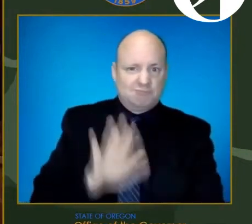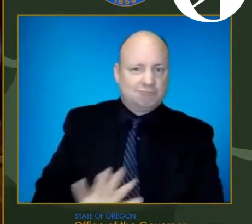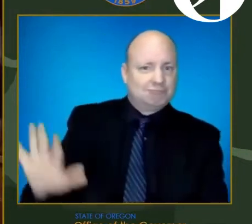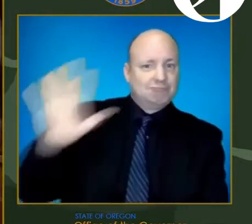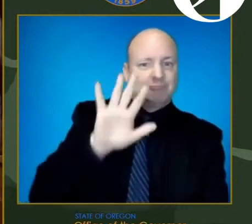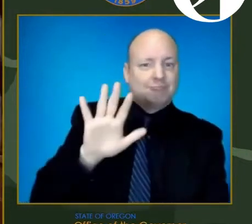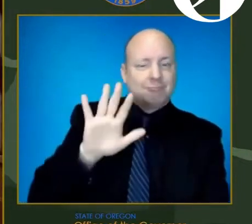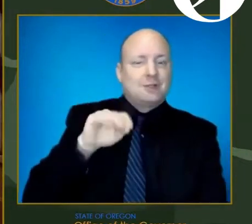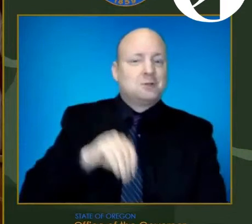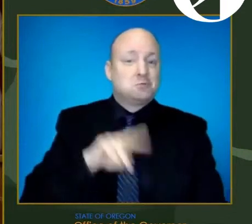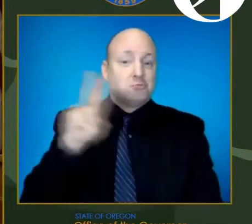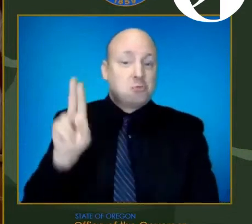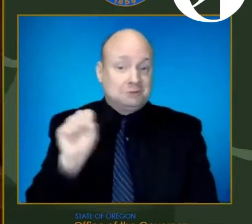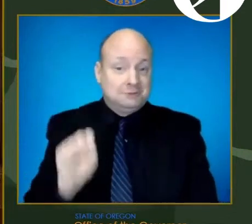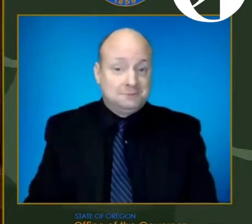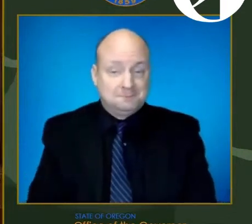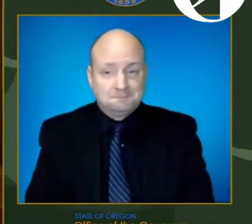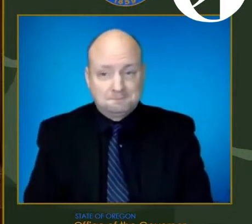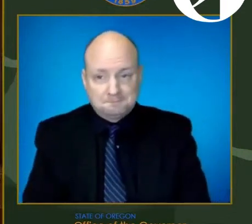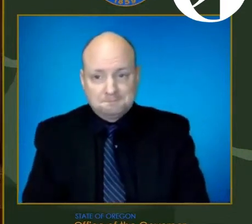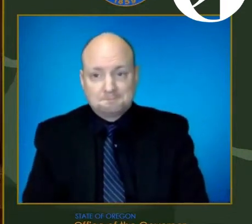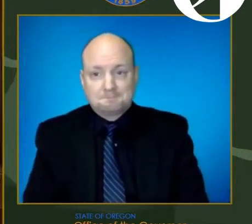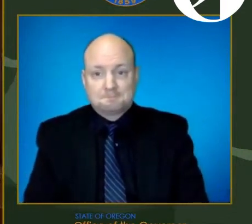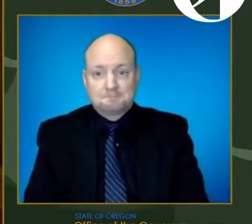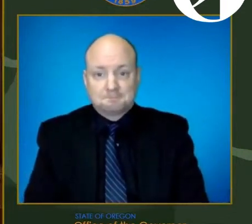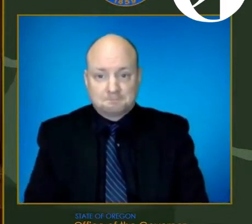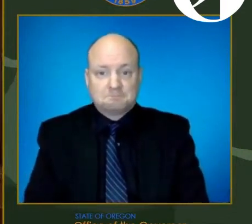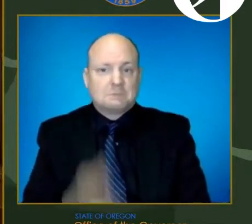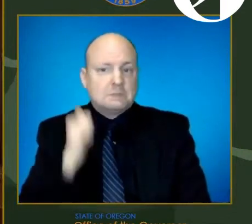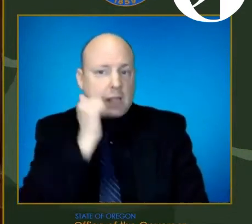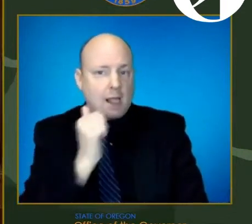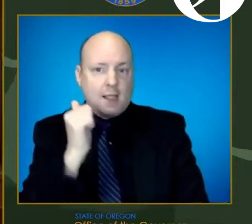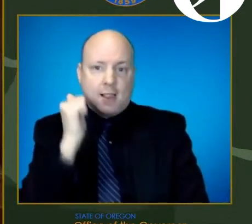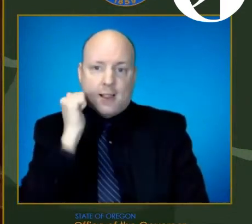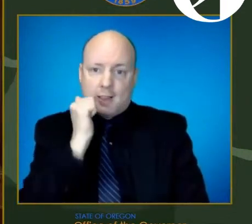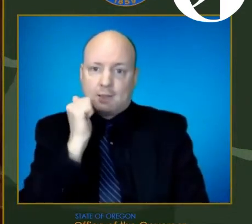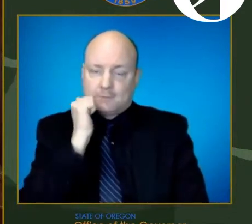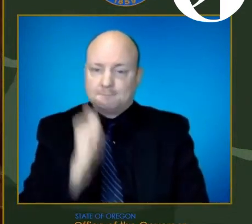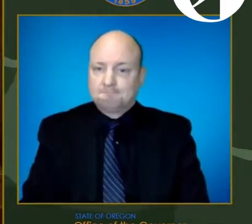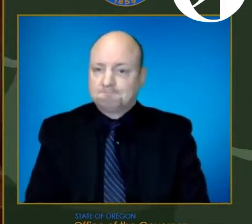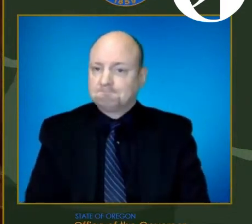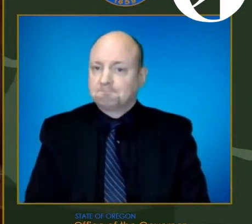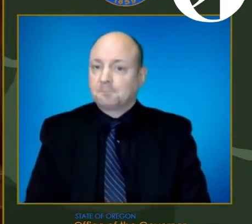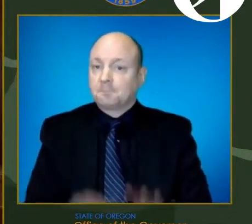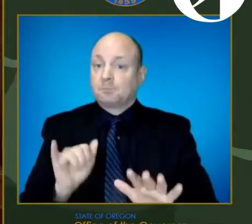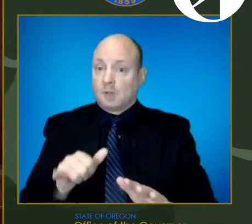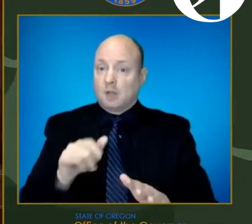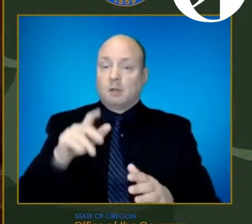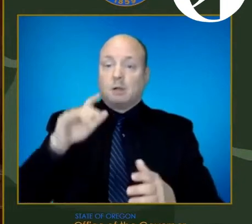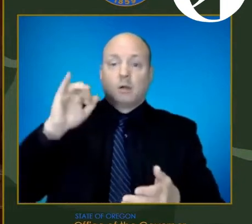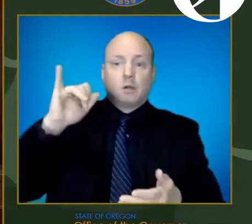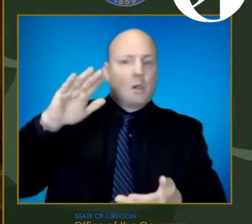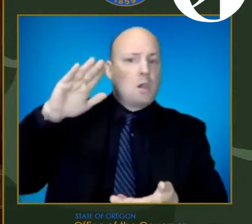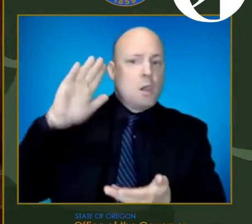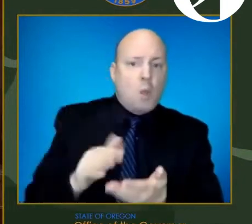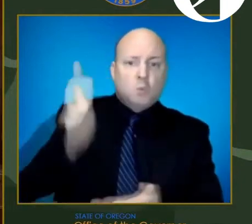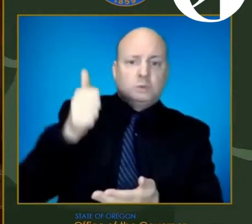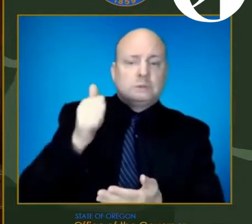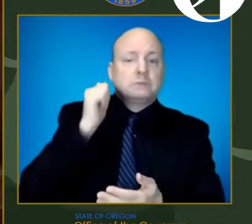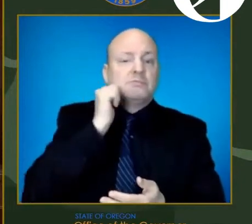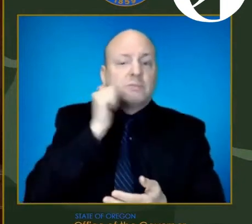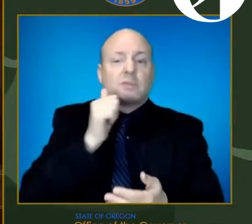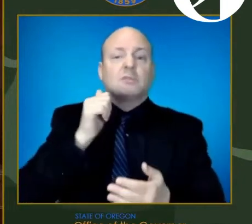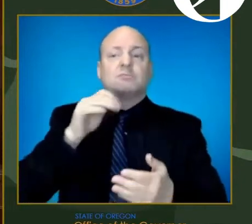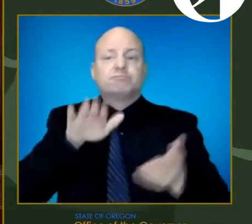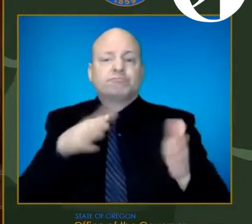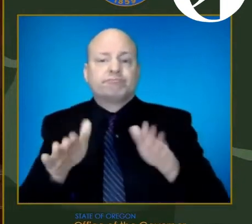are among the lowest in the nation. I directed the Oregon Health Authority to speed up our efforts, and we are now